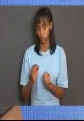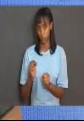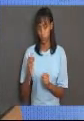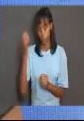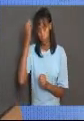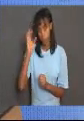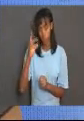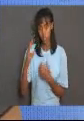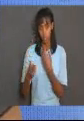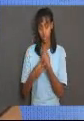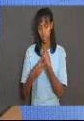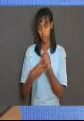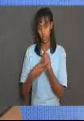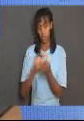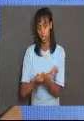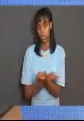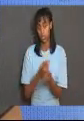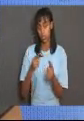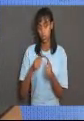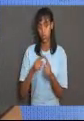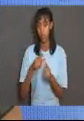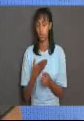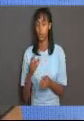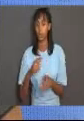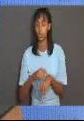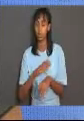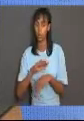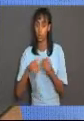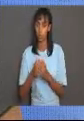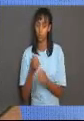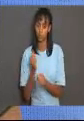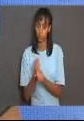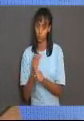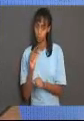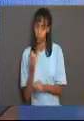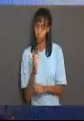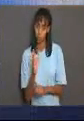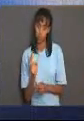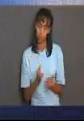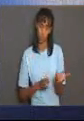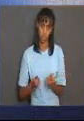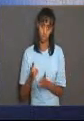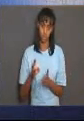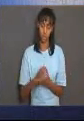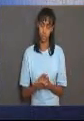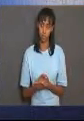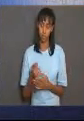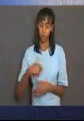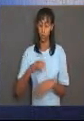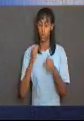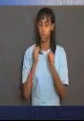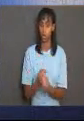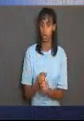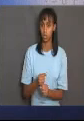Conserving or saving energy is something we can all do in small ways. We